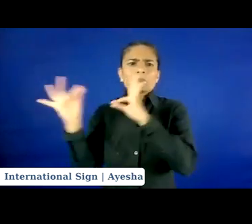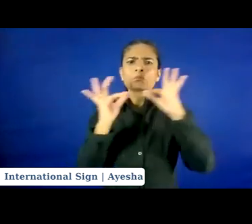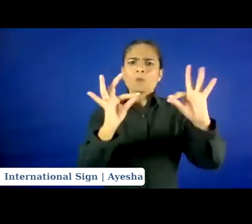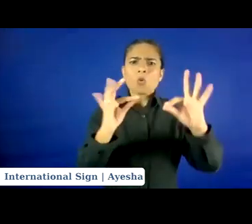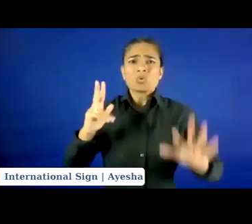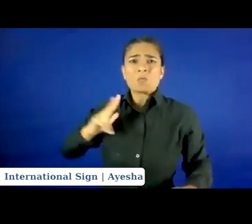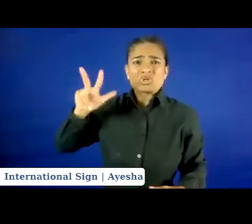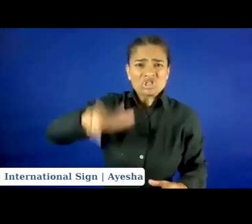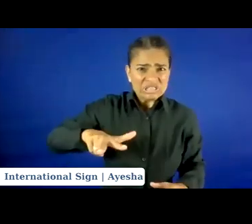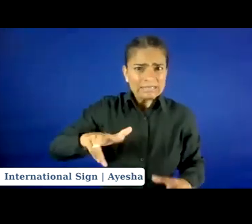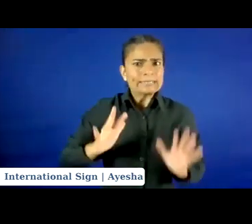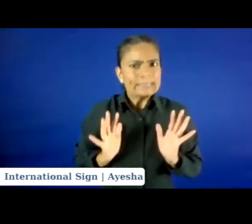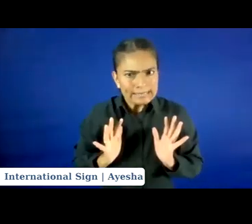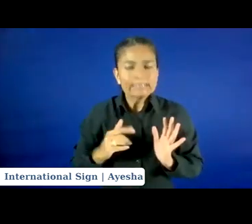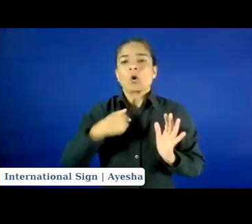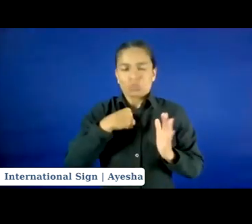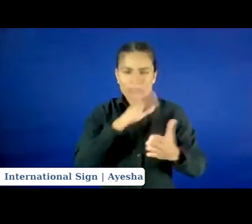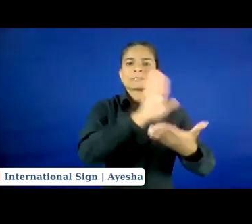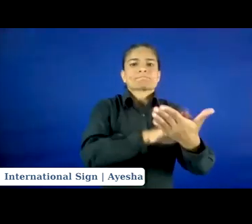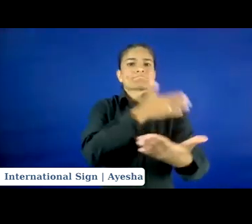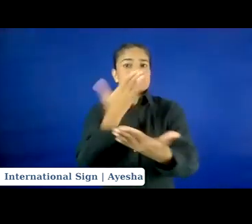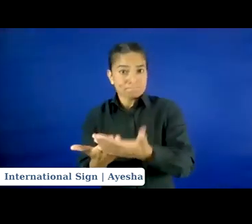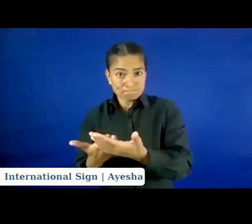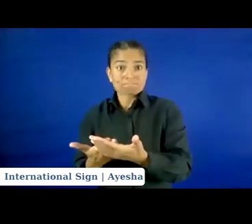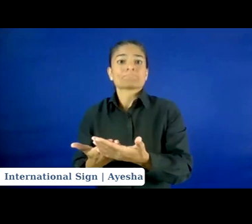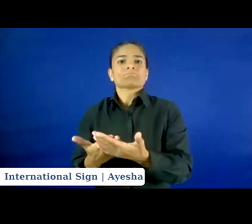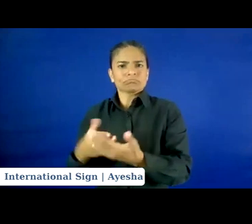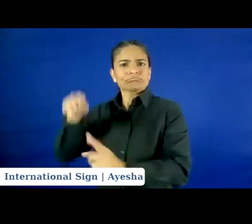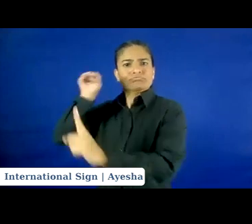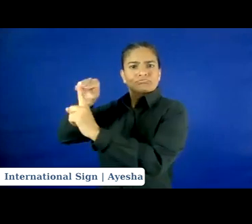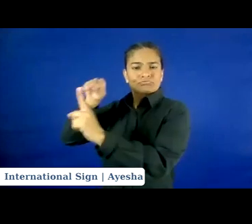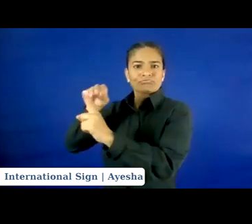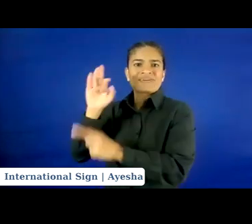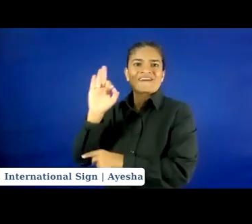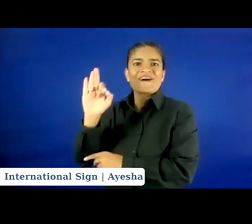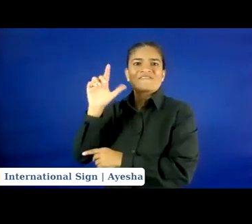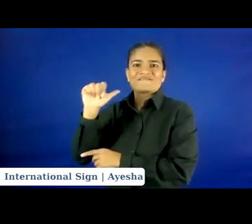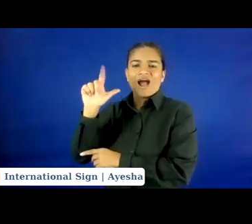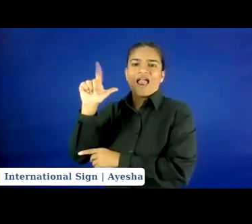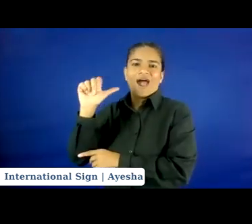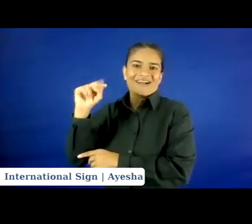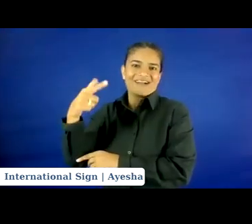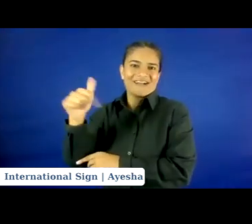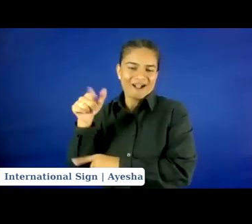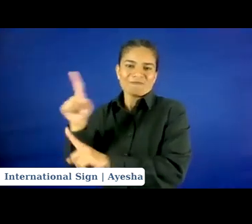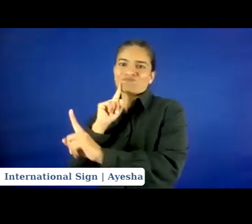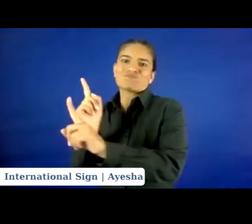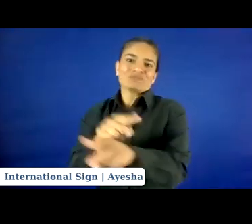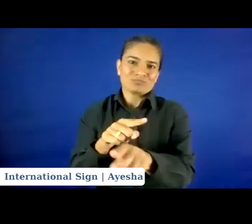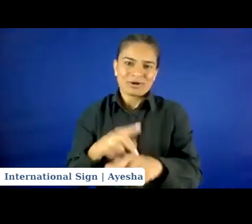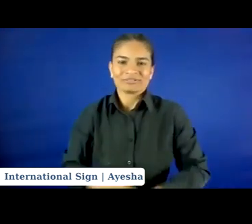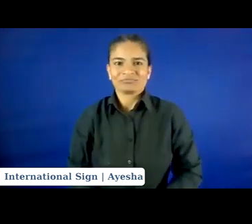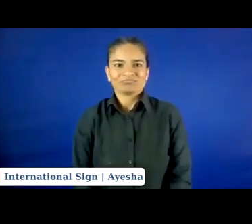that and call back Mr. Falange to provide a response. Among the questions